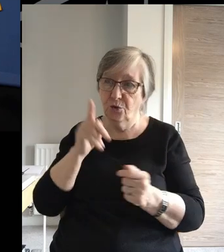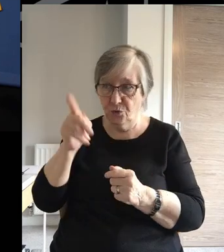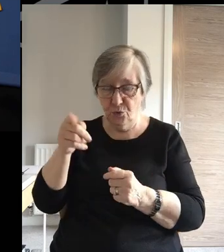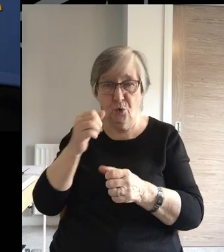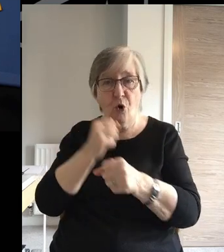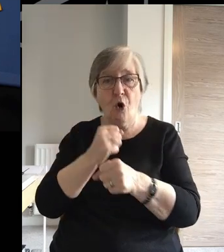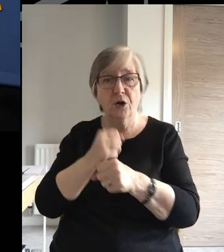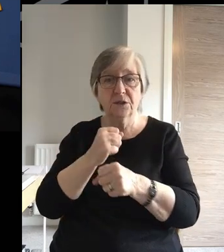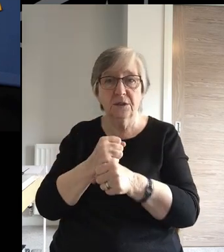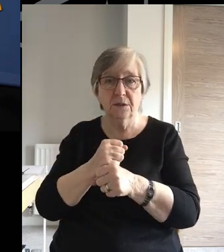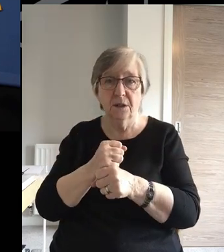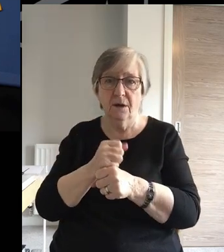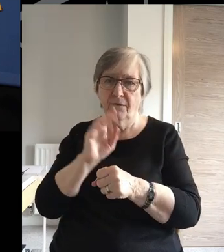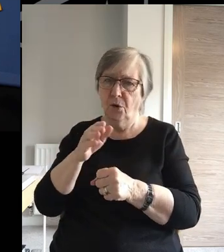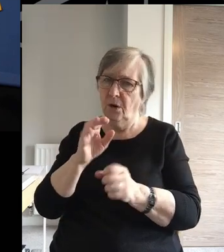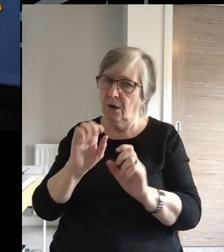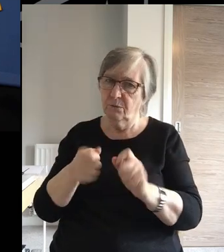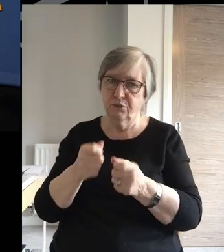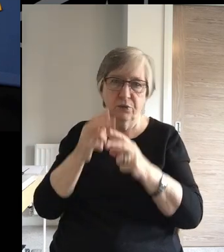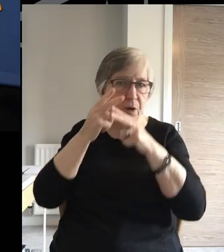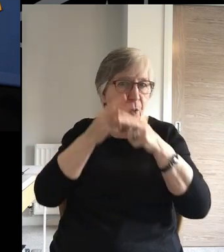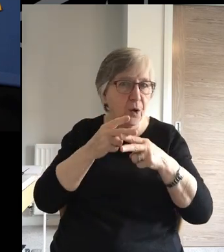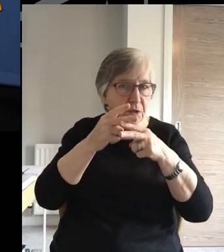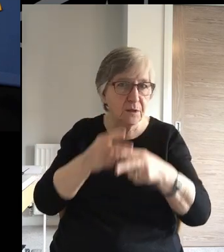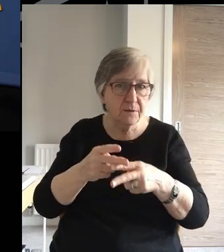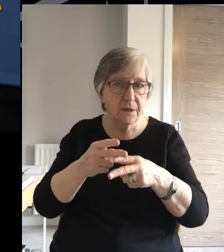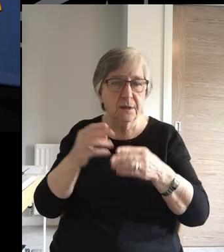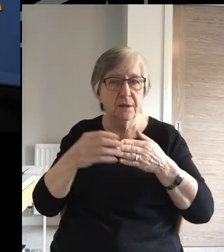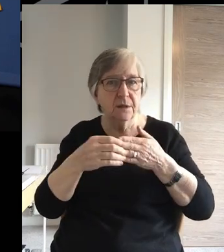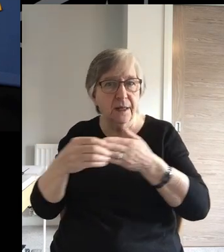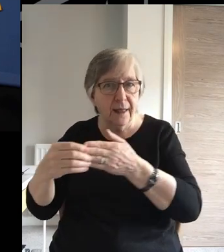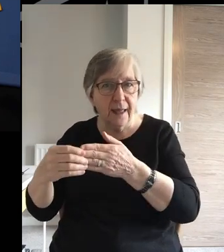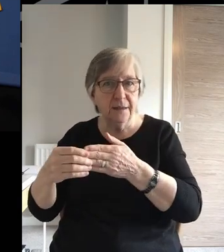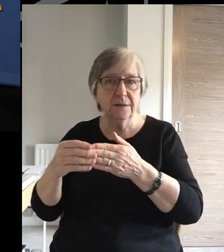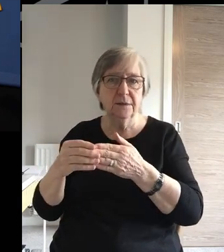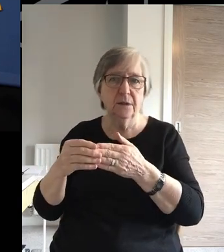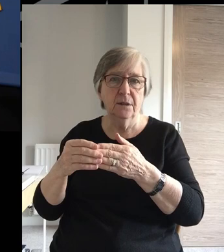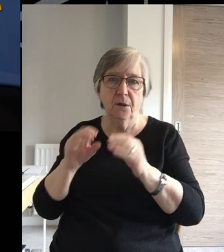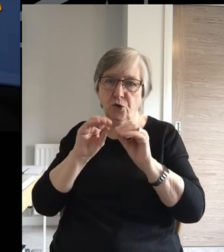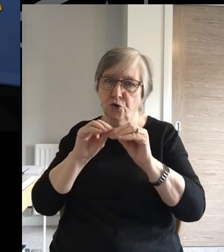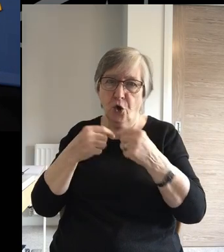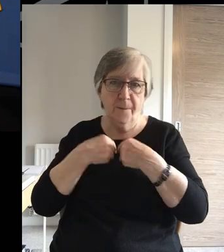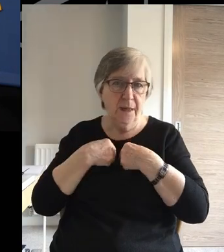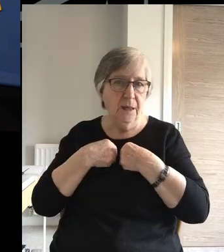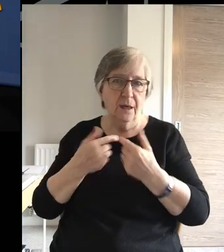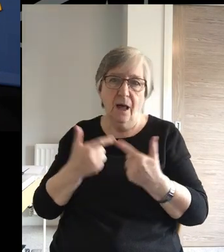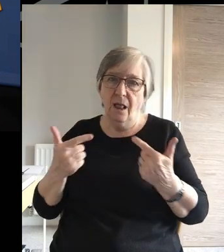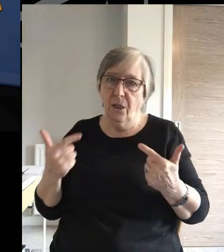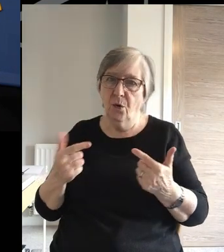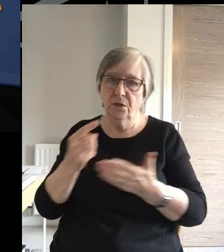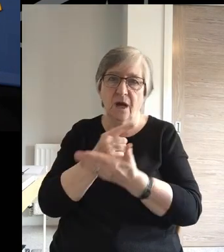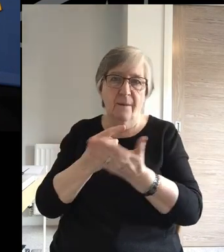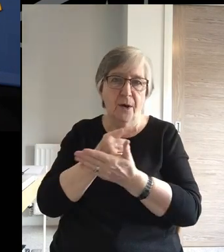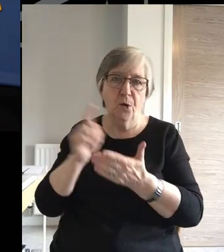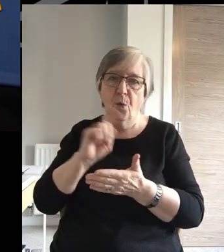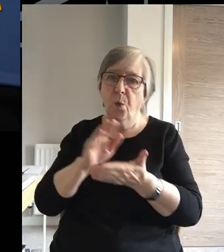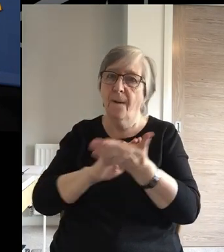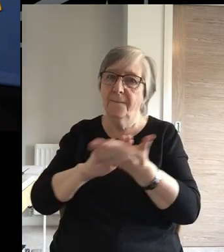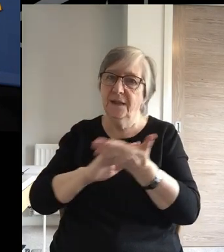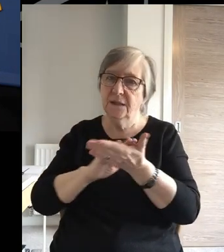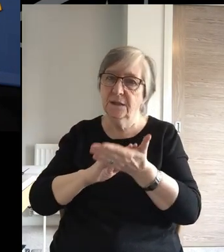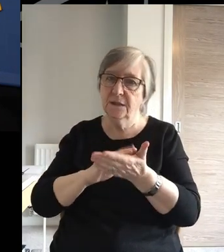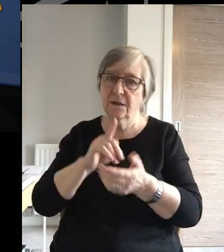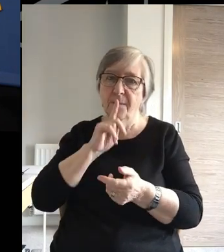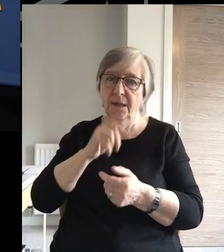you, Gordon, for your supervisory care and direction. You've taught me lots about what it is to be a